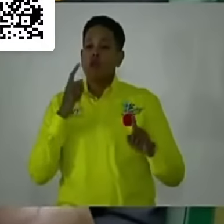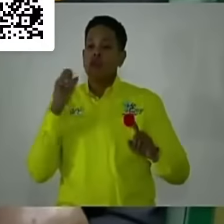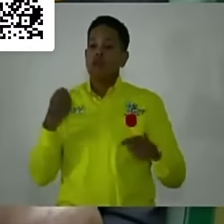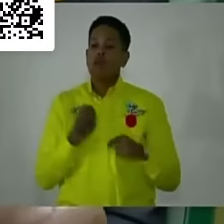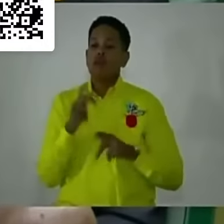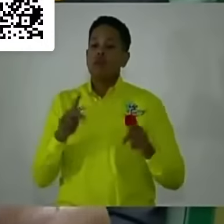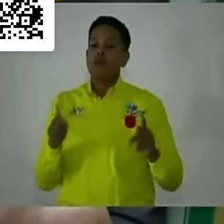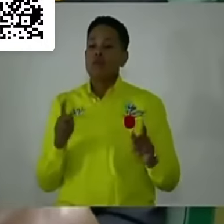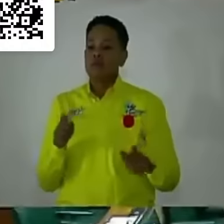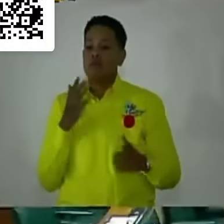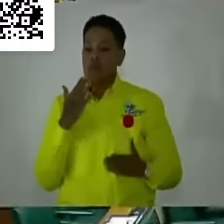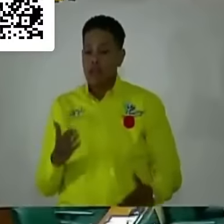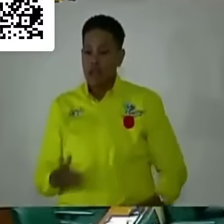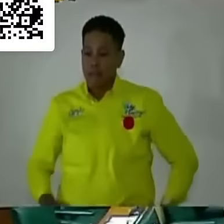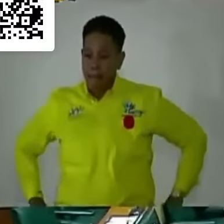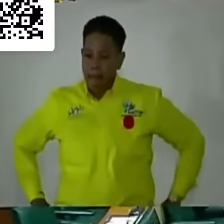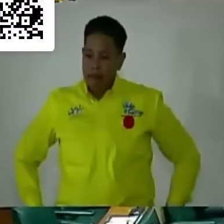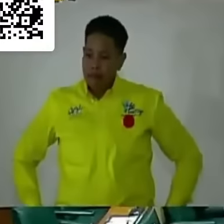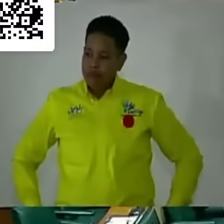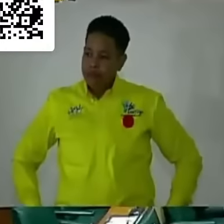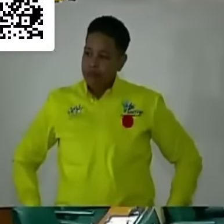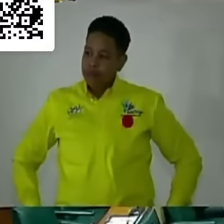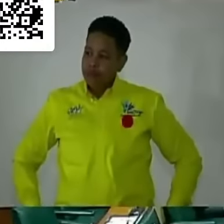the burden. Thank you.